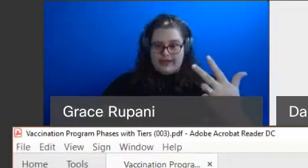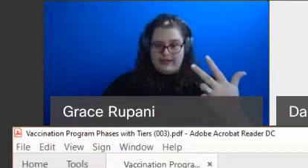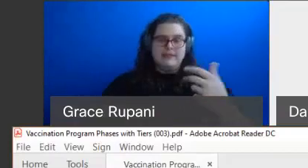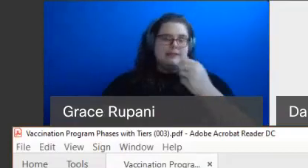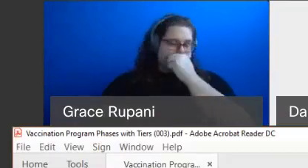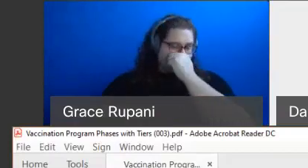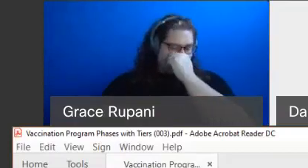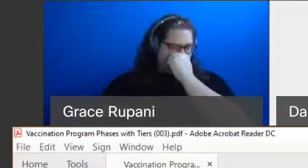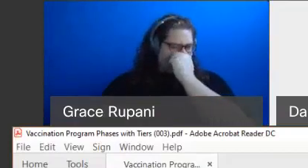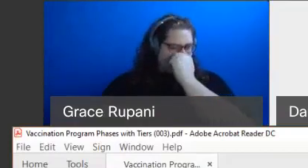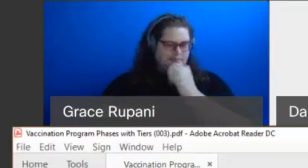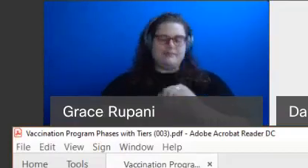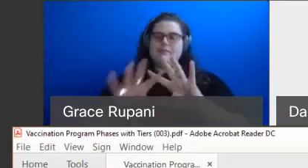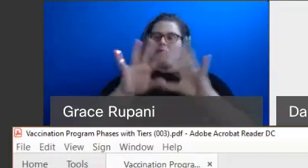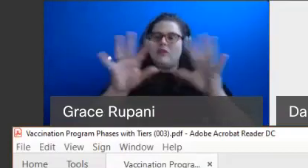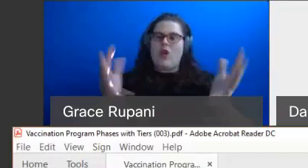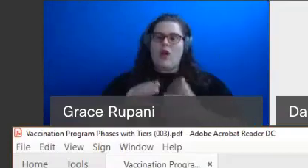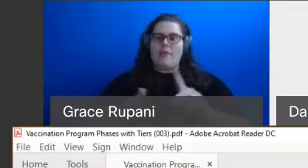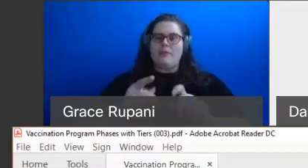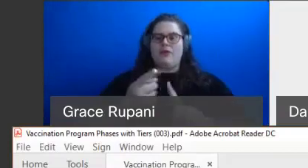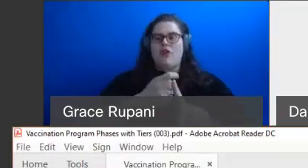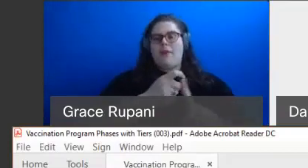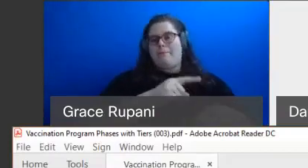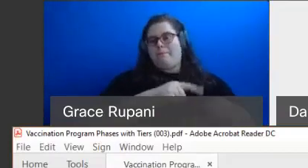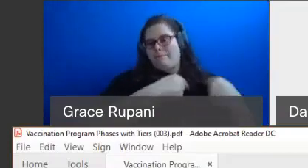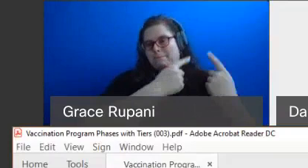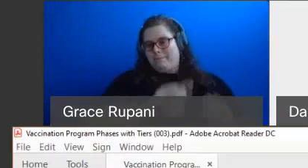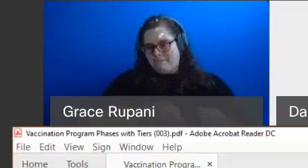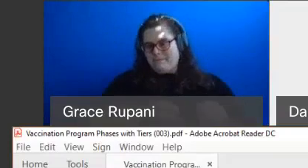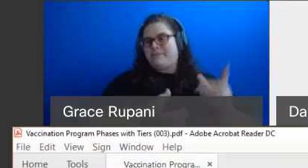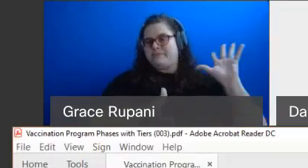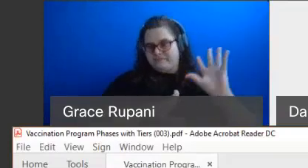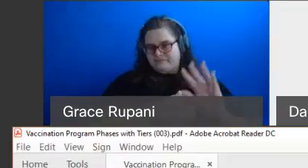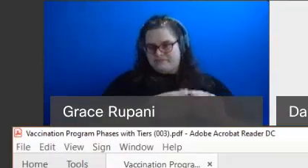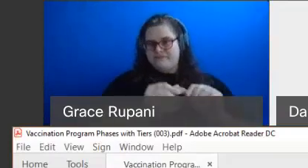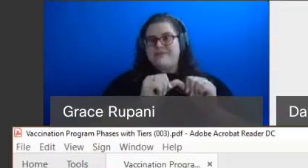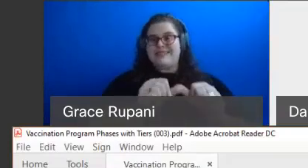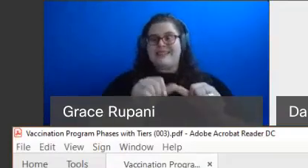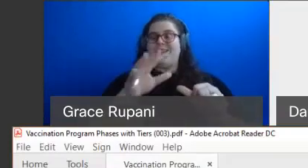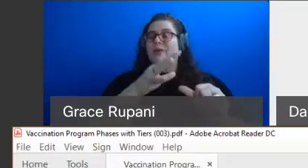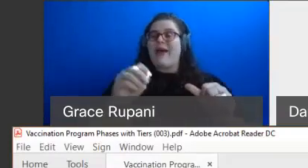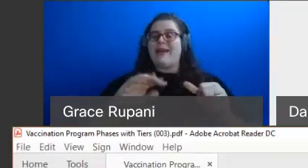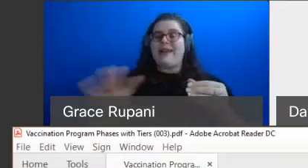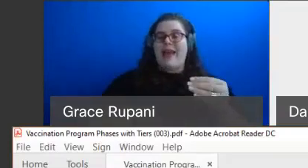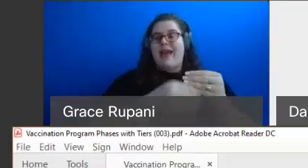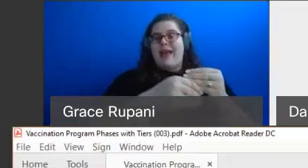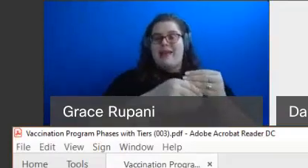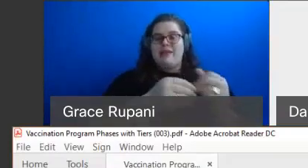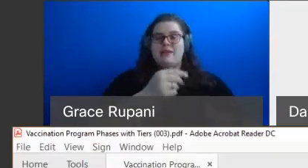continuing with all the people from the earlier tiers and adding to that